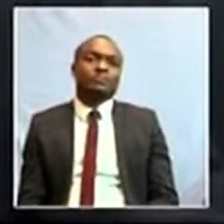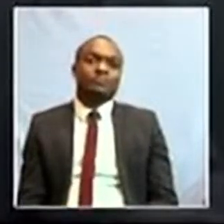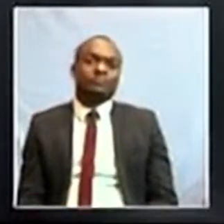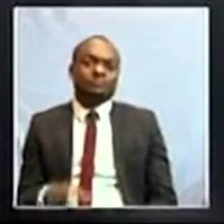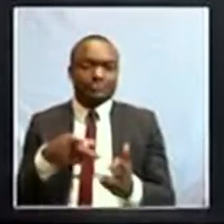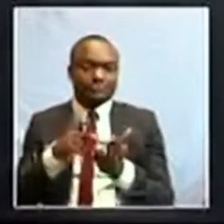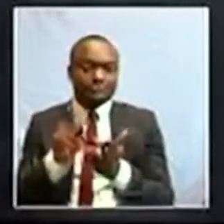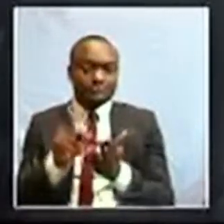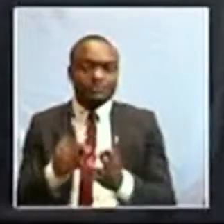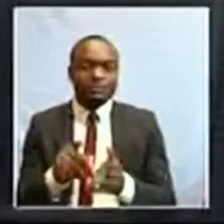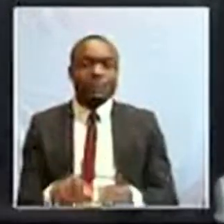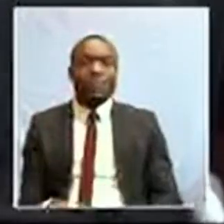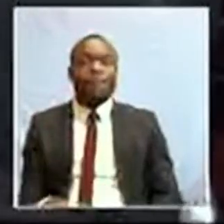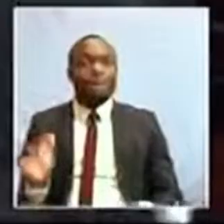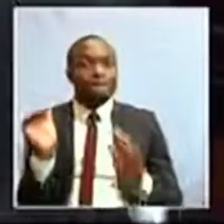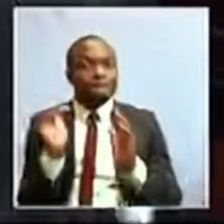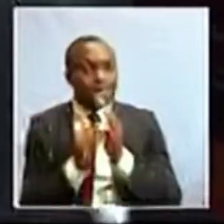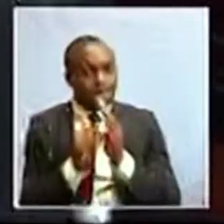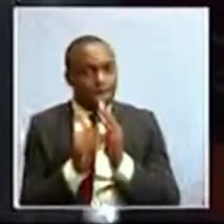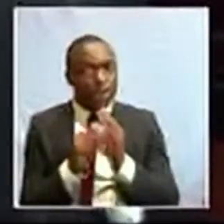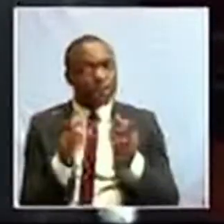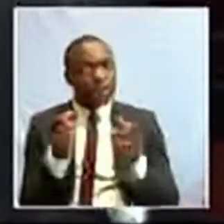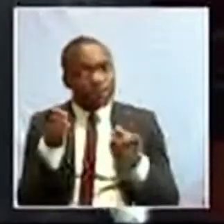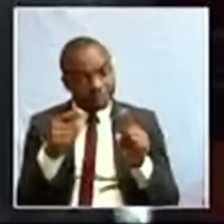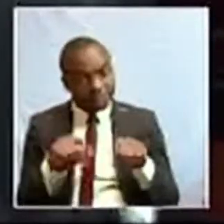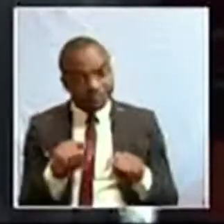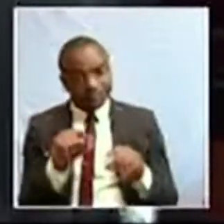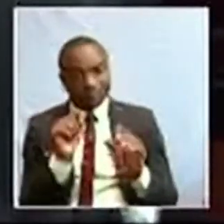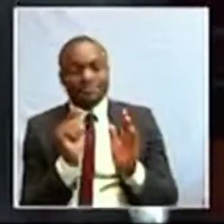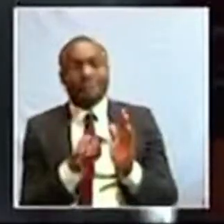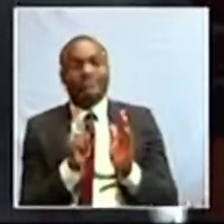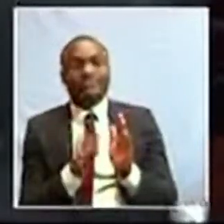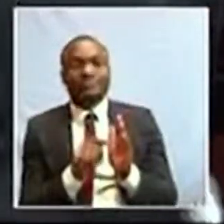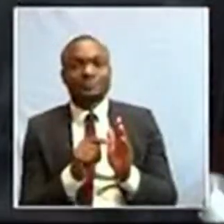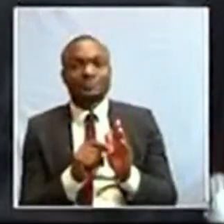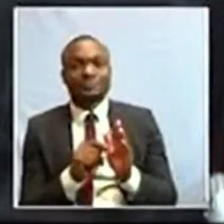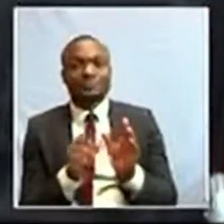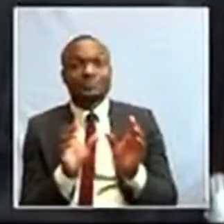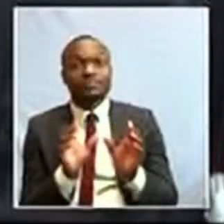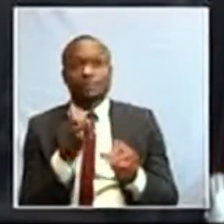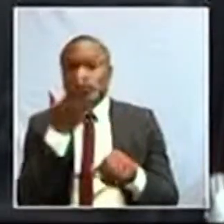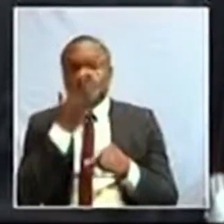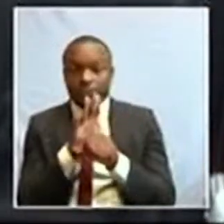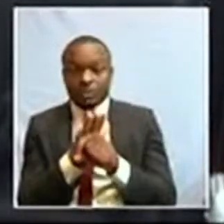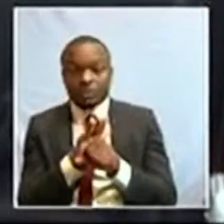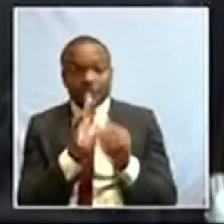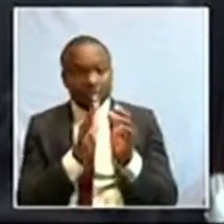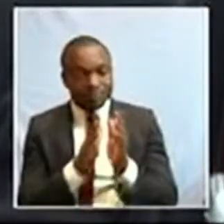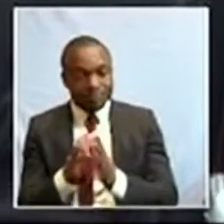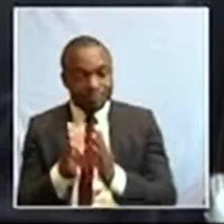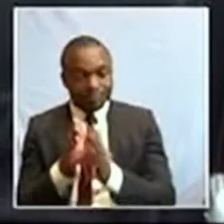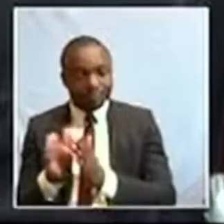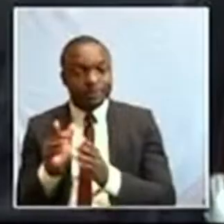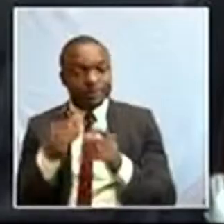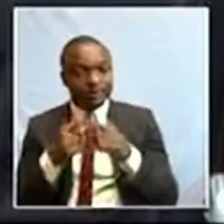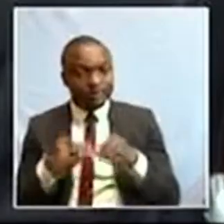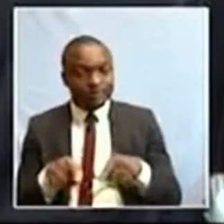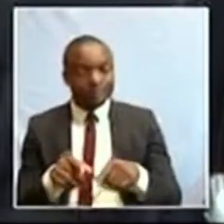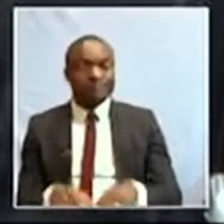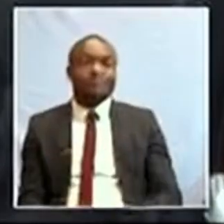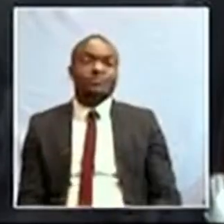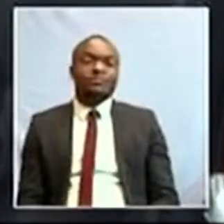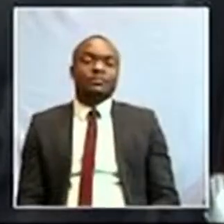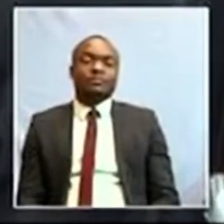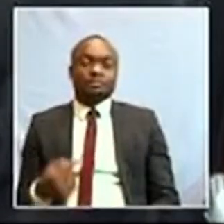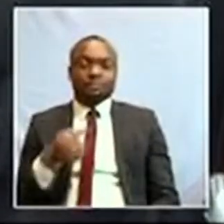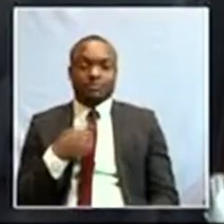pay. And again, when was this commitment plan done? Because for me